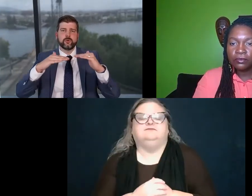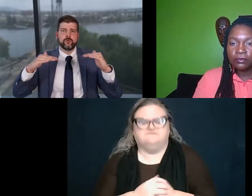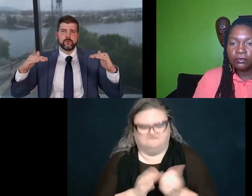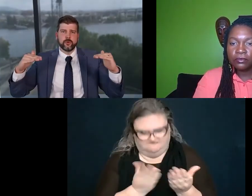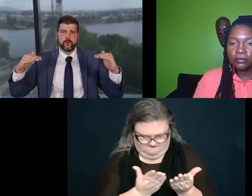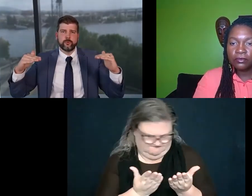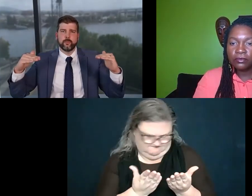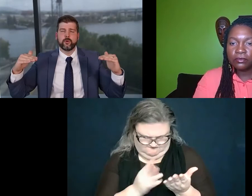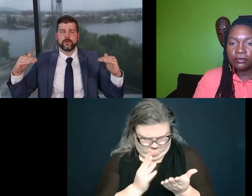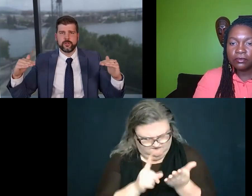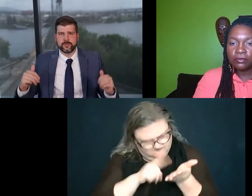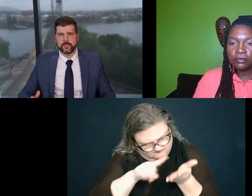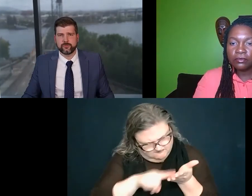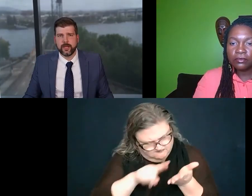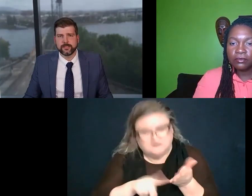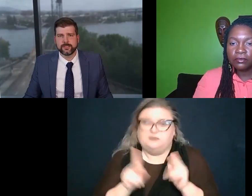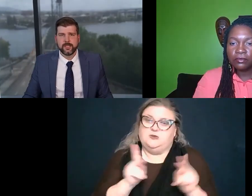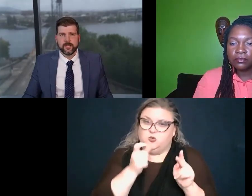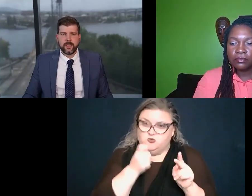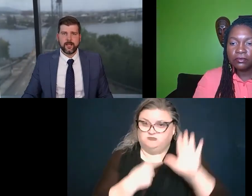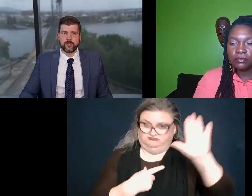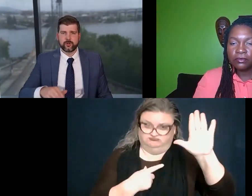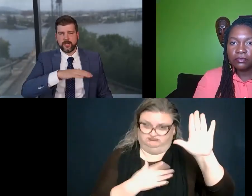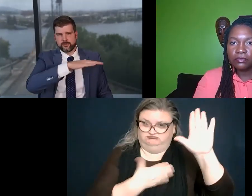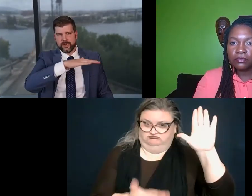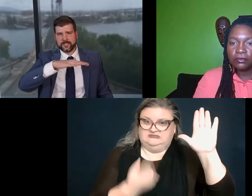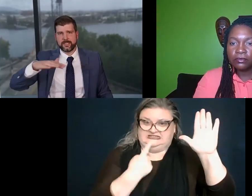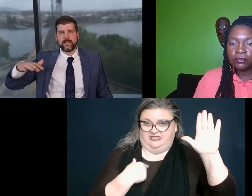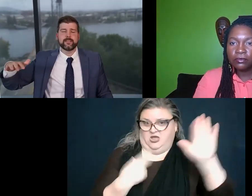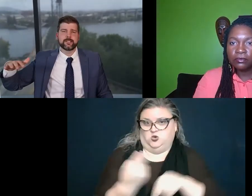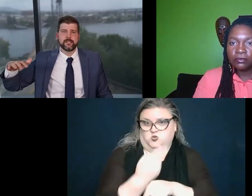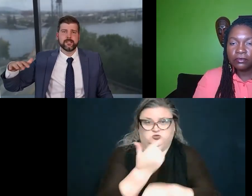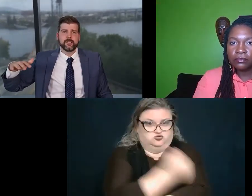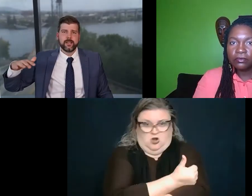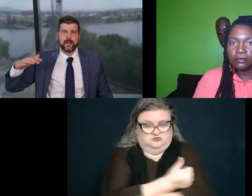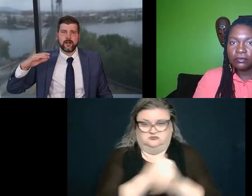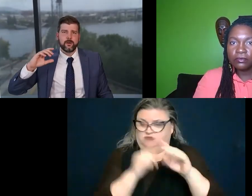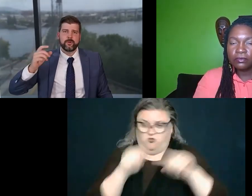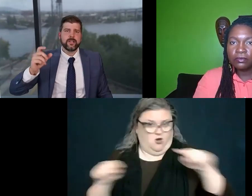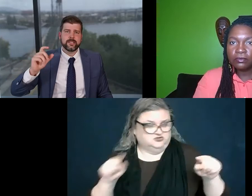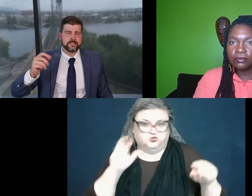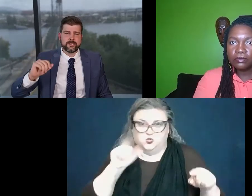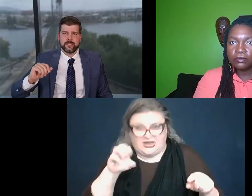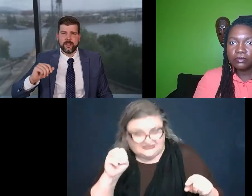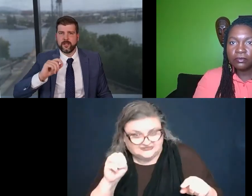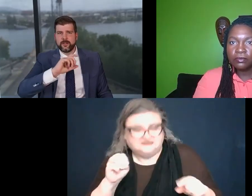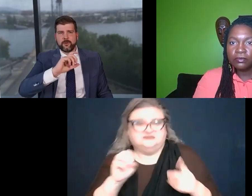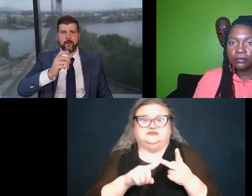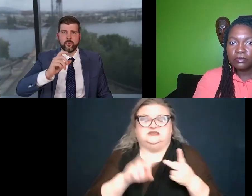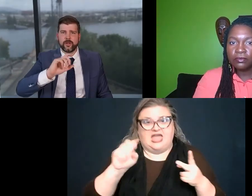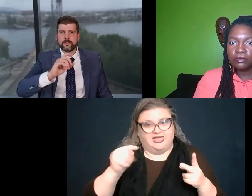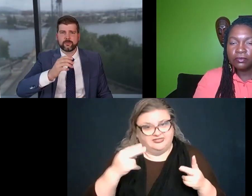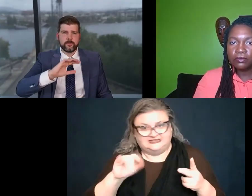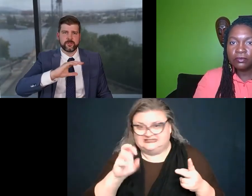people who report using drugs across race and ethnicity are pretty consistent.